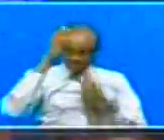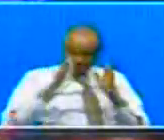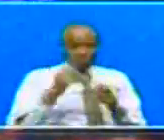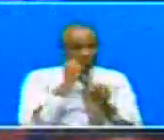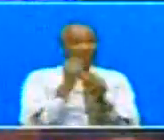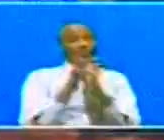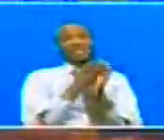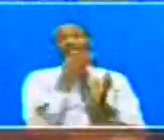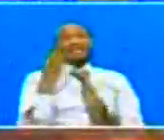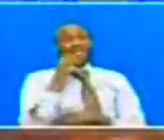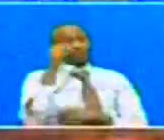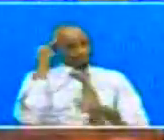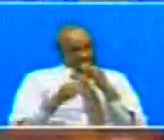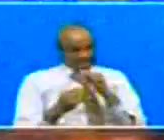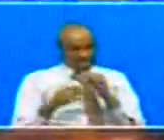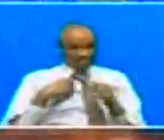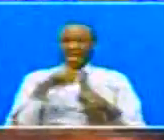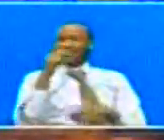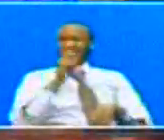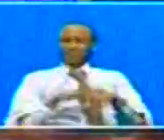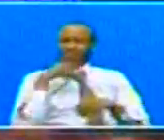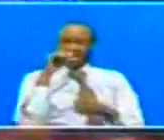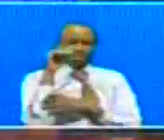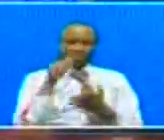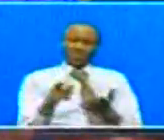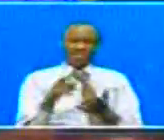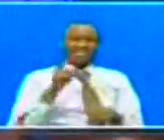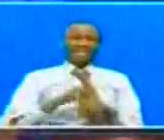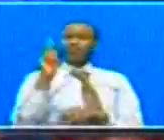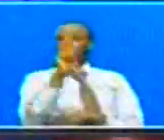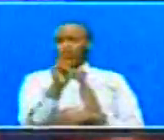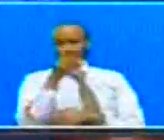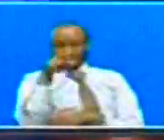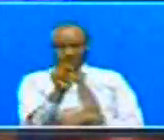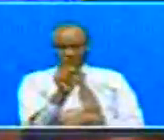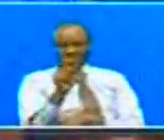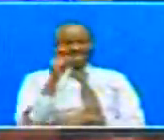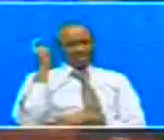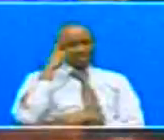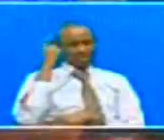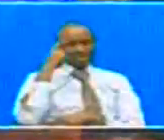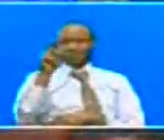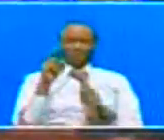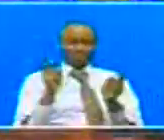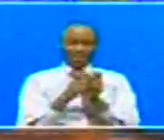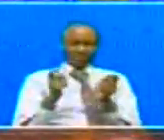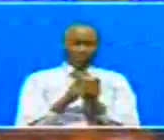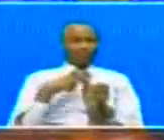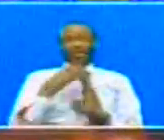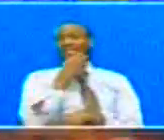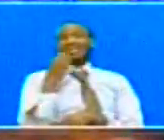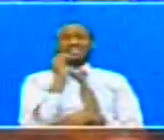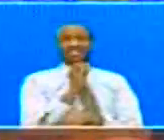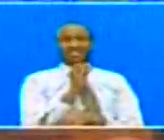the end. I wonder sometimes when Uhuru reads history, whether he looks back and remembers how painful it was for Jomo